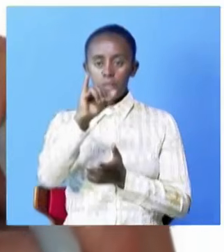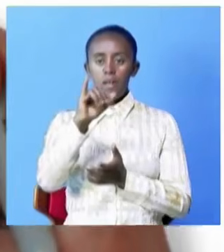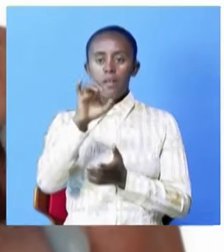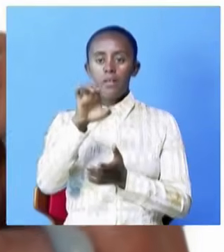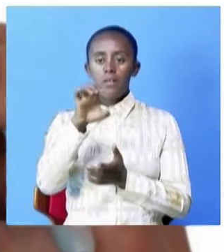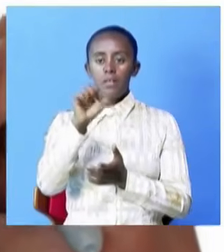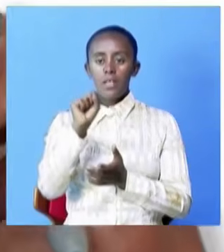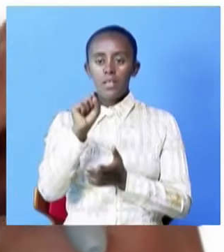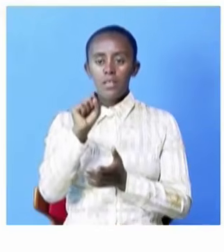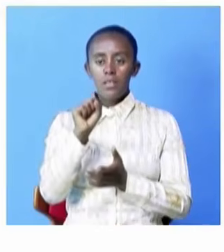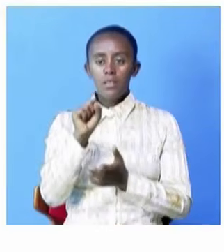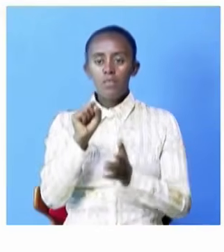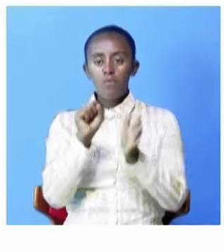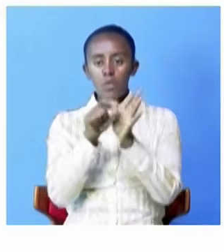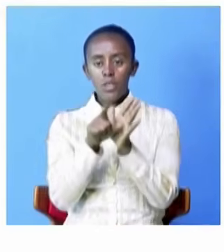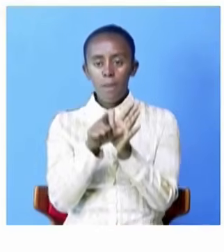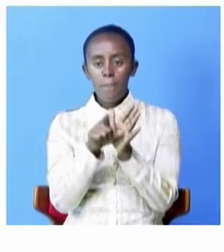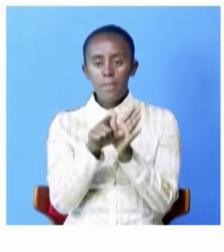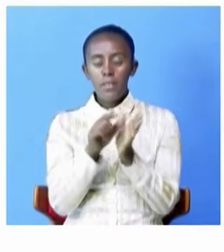For example,